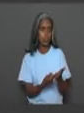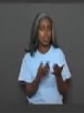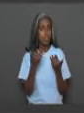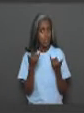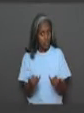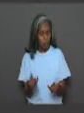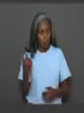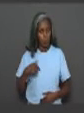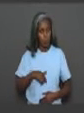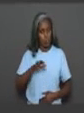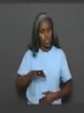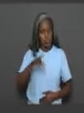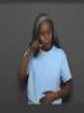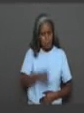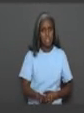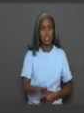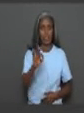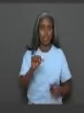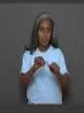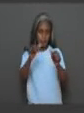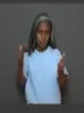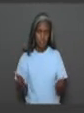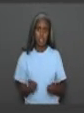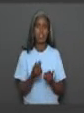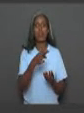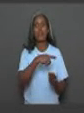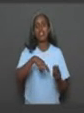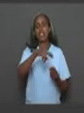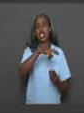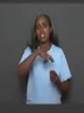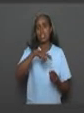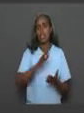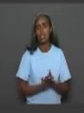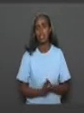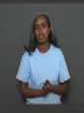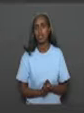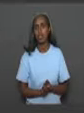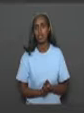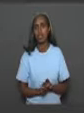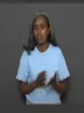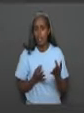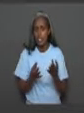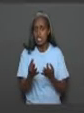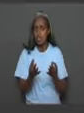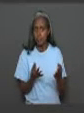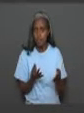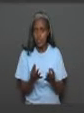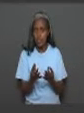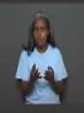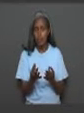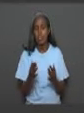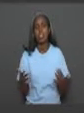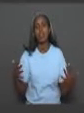Now we must find the area of the region. It is expressed by